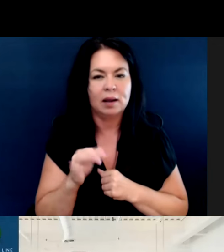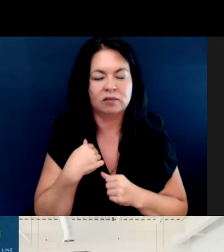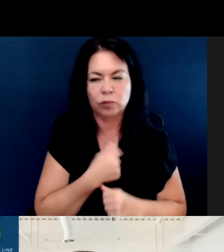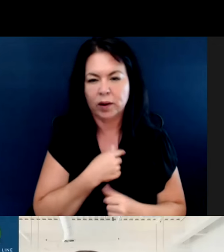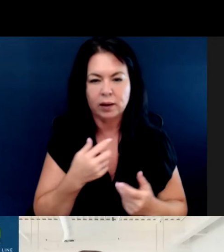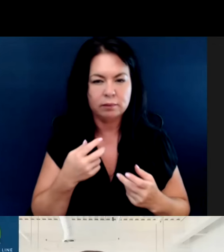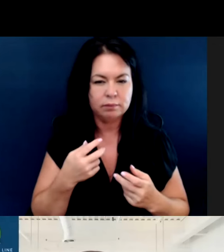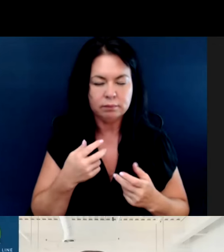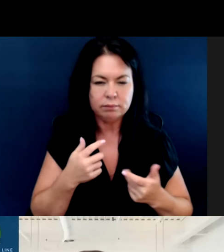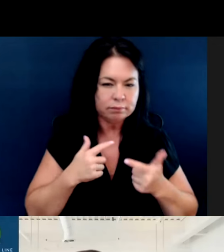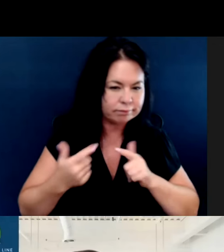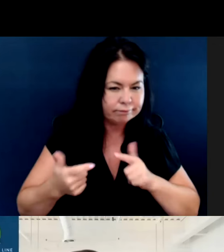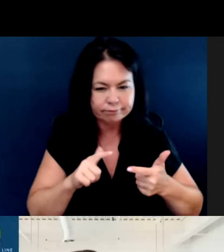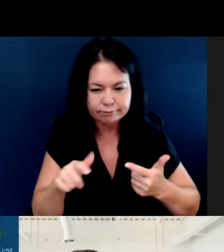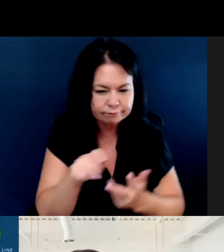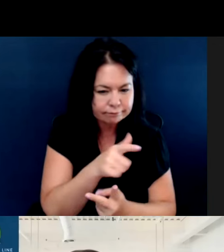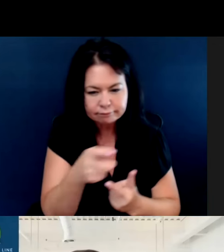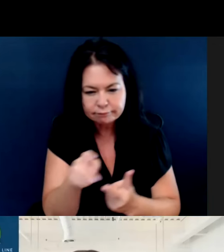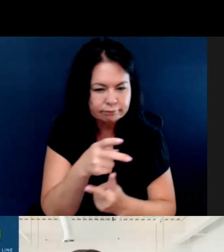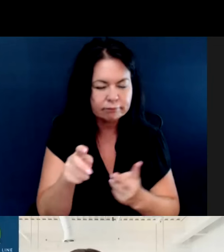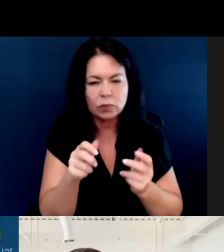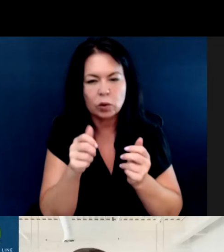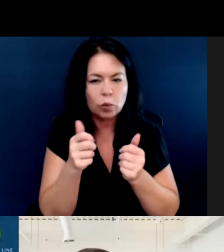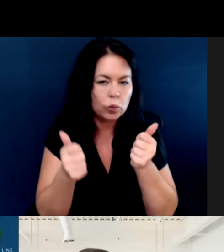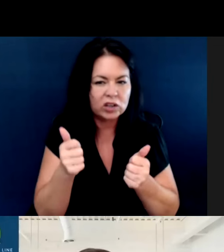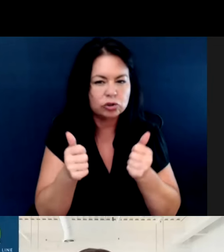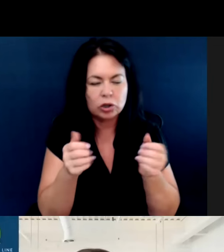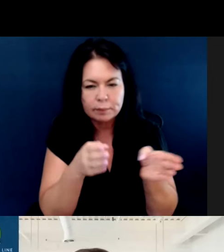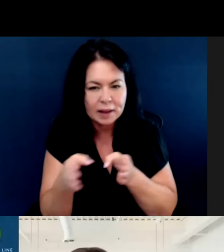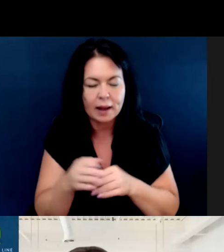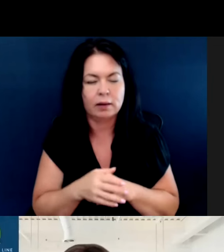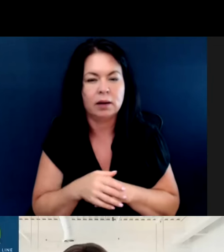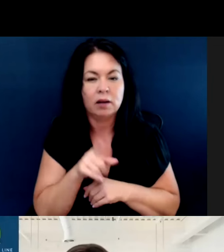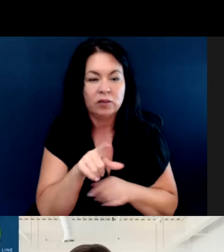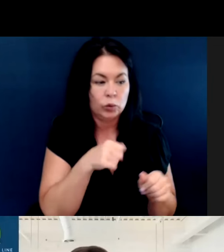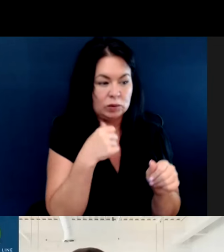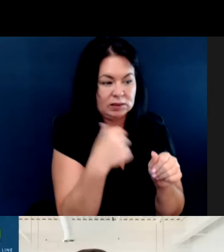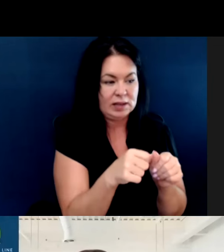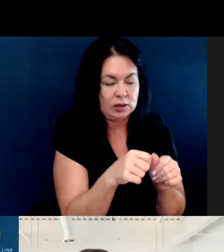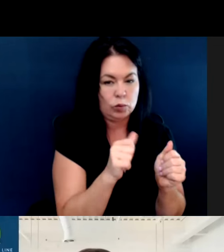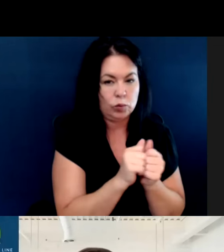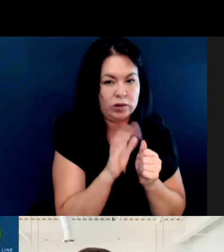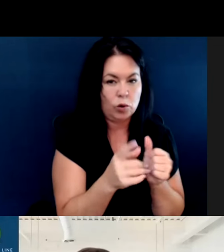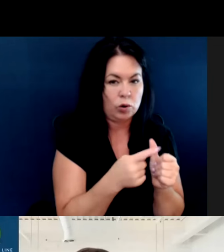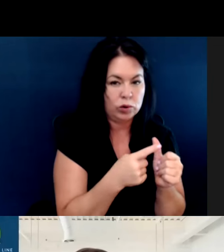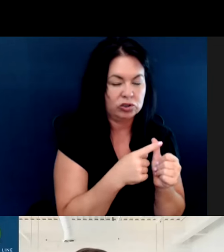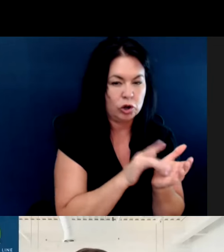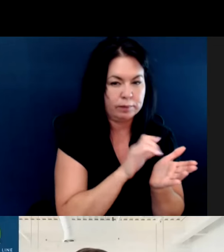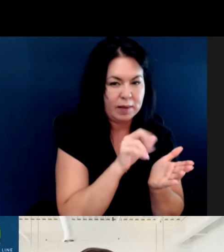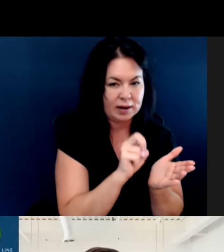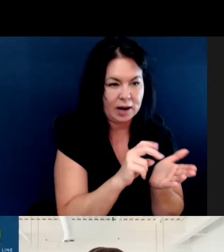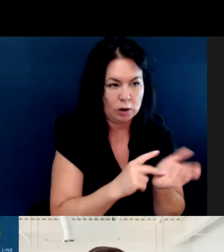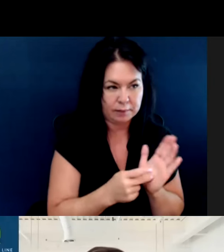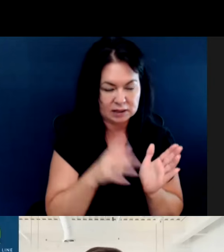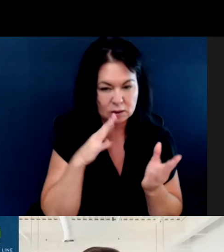Medicare Advantage. If you stick with the original Medicare, are you going to purchase a Medigap policy?